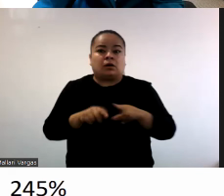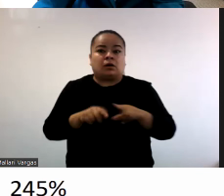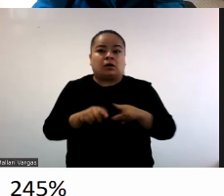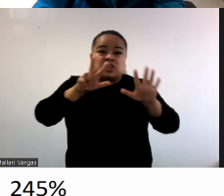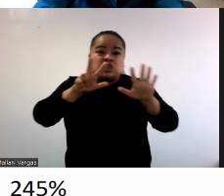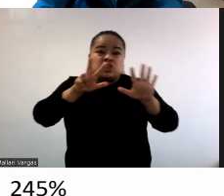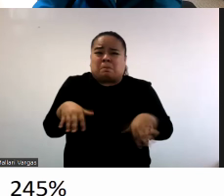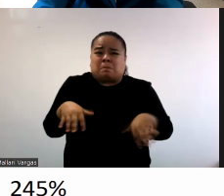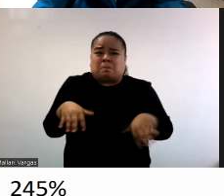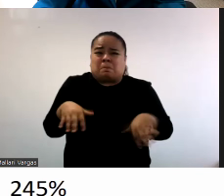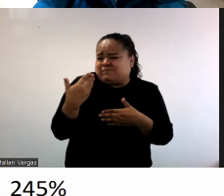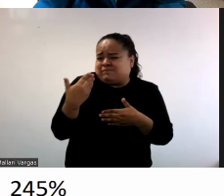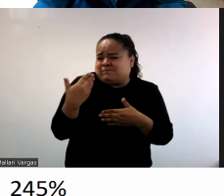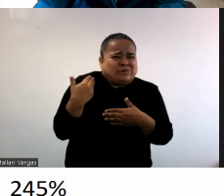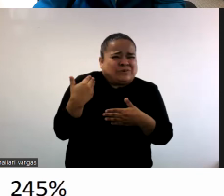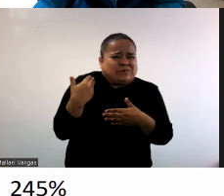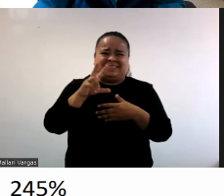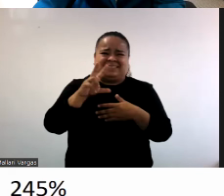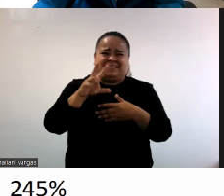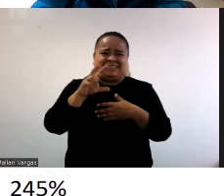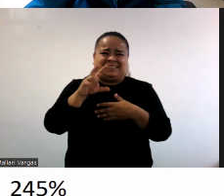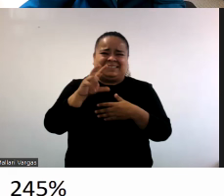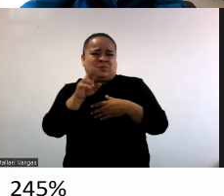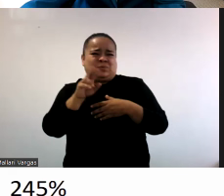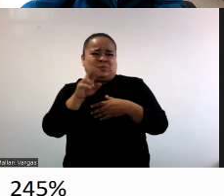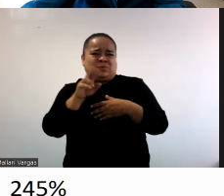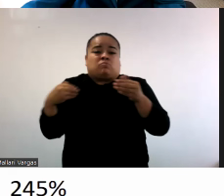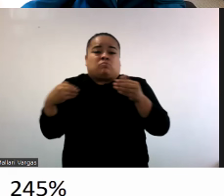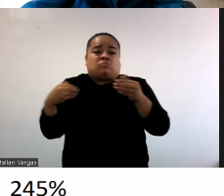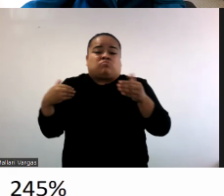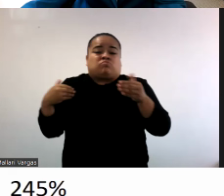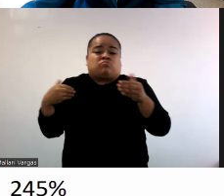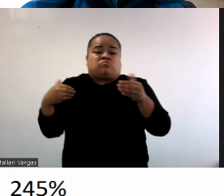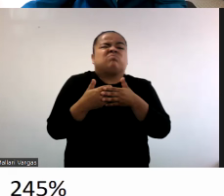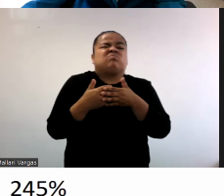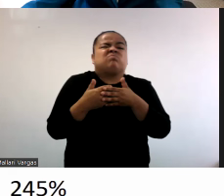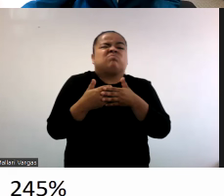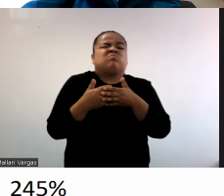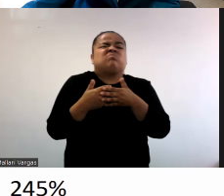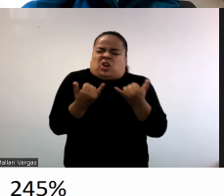we know that on the next date,